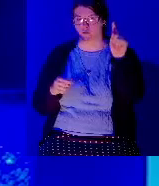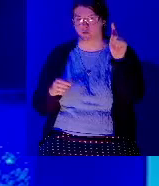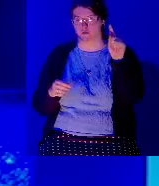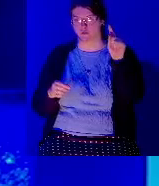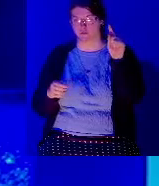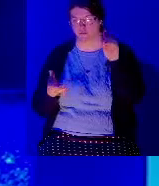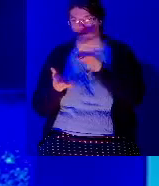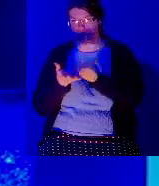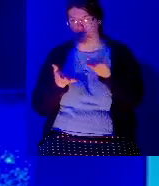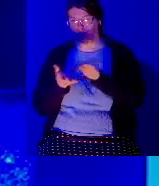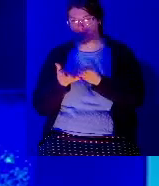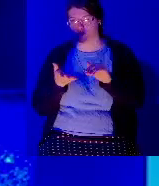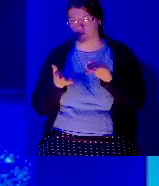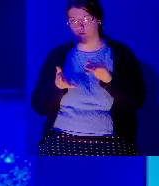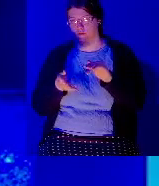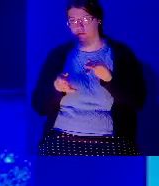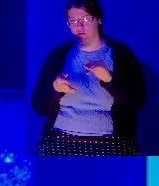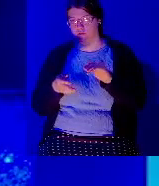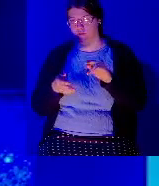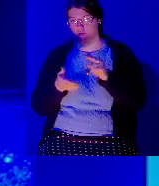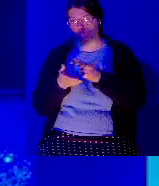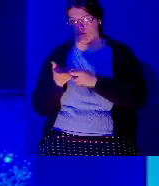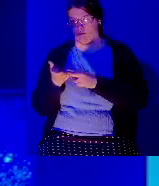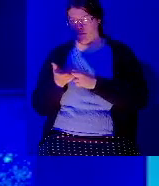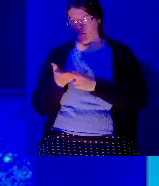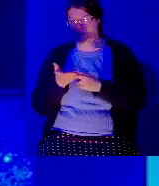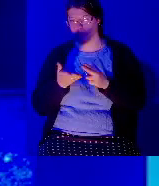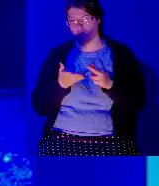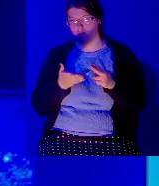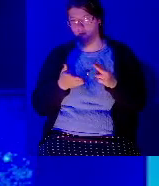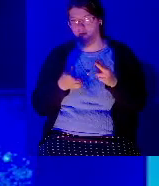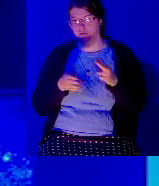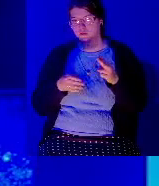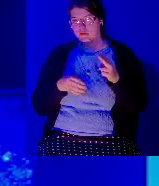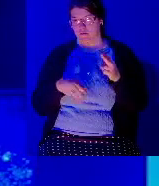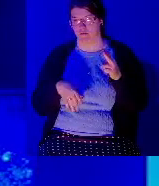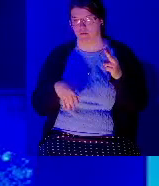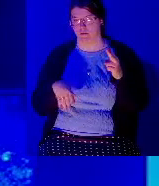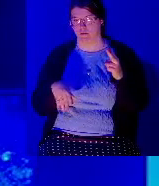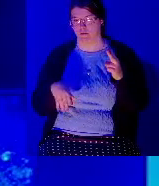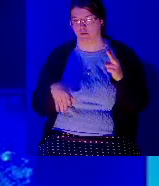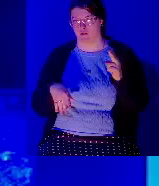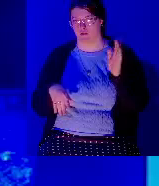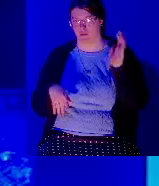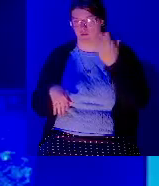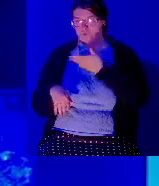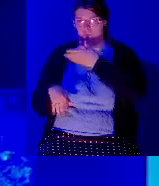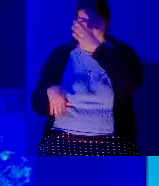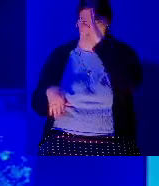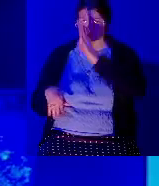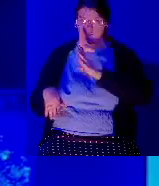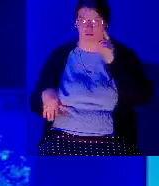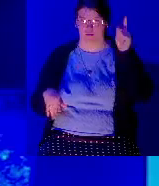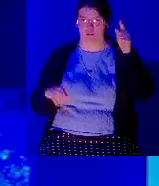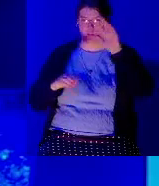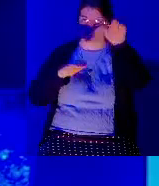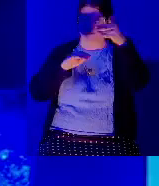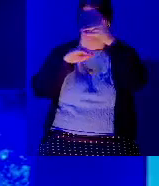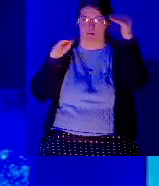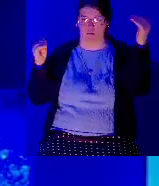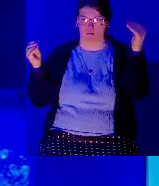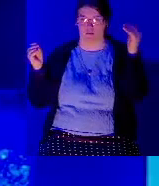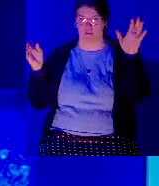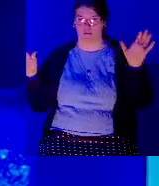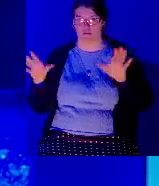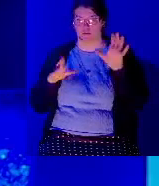Wherefore should the heathen say, where is now their God? But our God is in the heavens, and he hath done whatsoever he hath pleased.